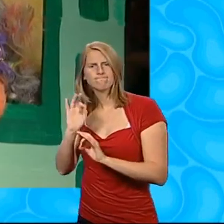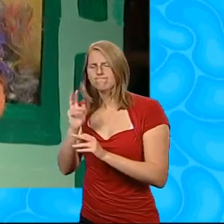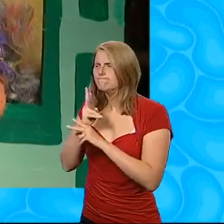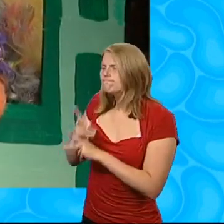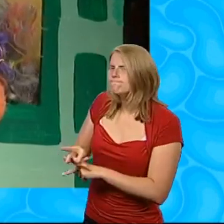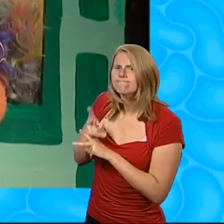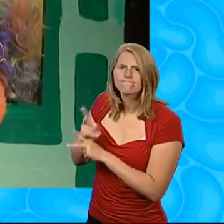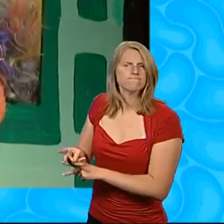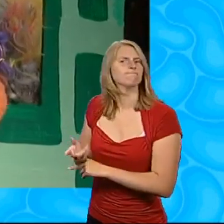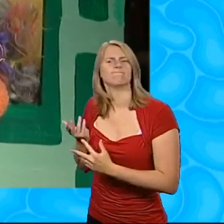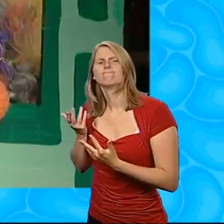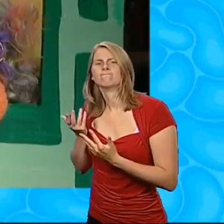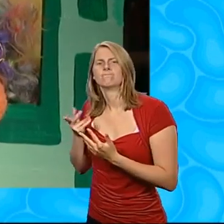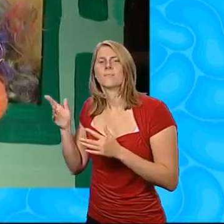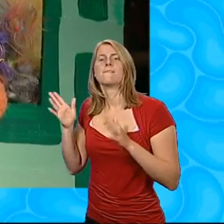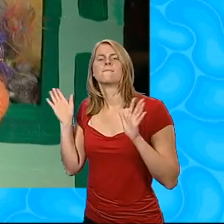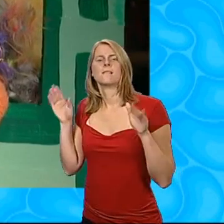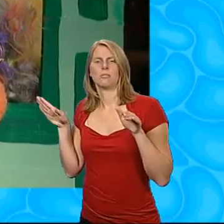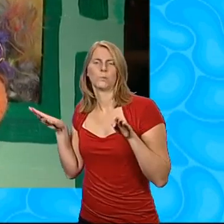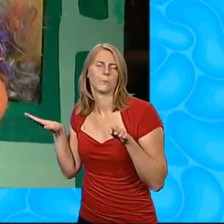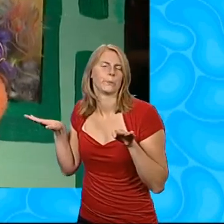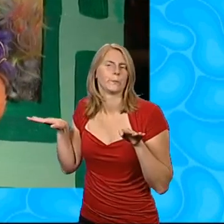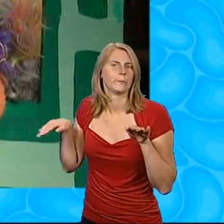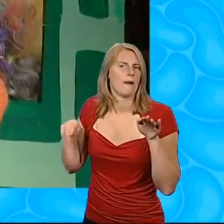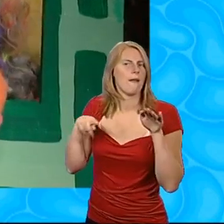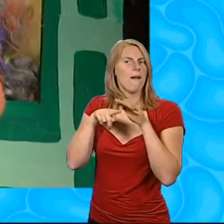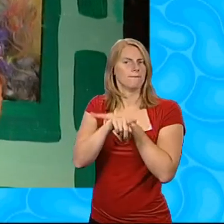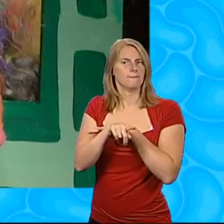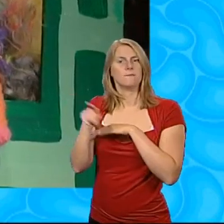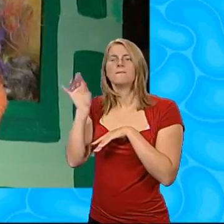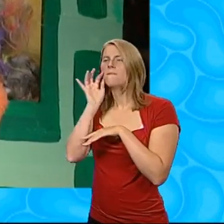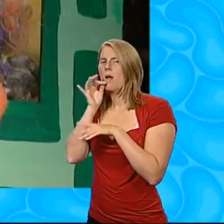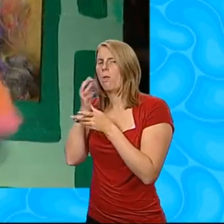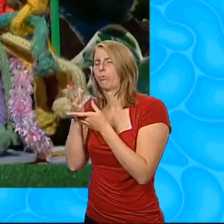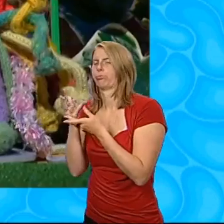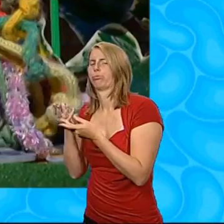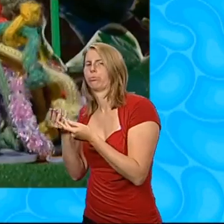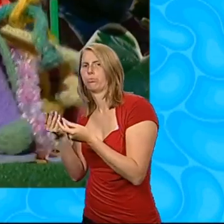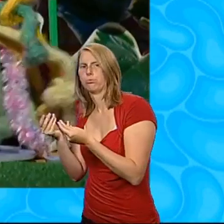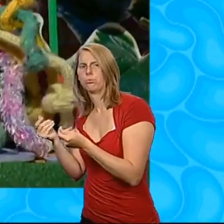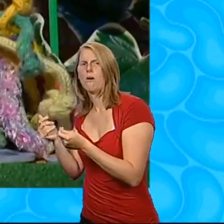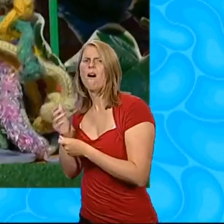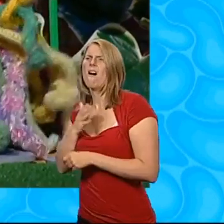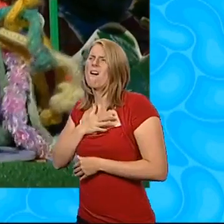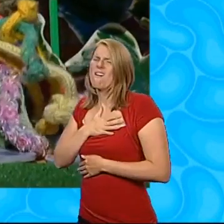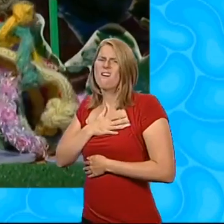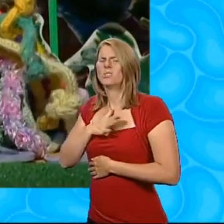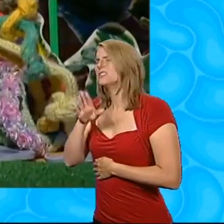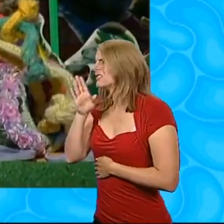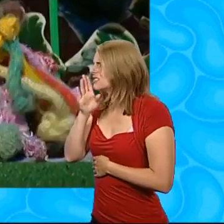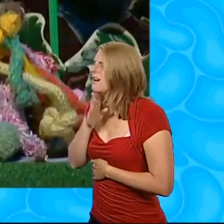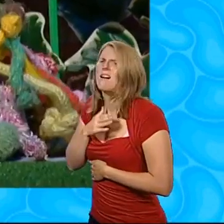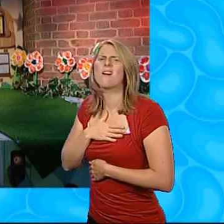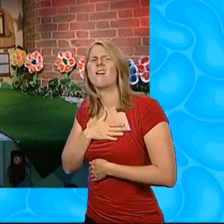looked after them anymore. No. And the fairies left, and the tulips withered away. Yeah? Oh, this is just so